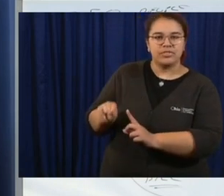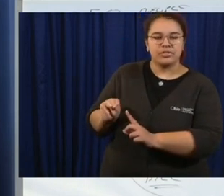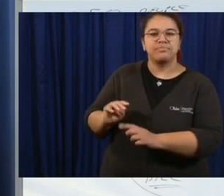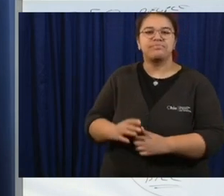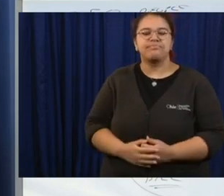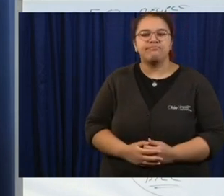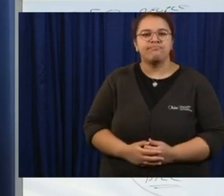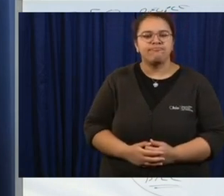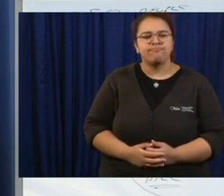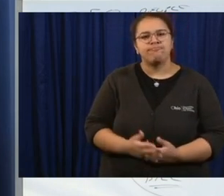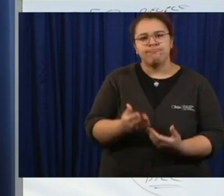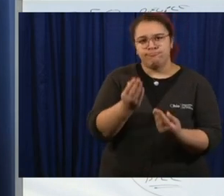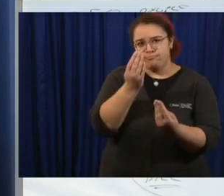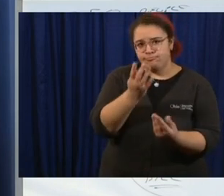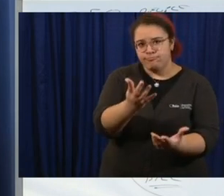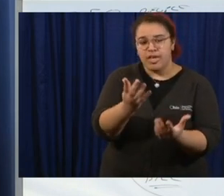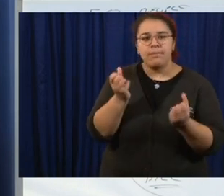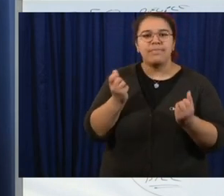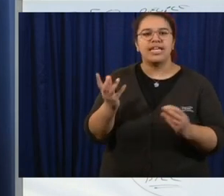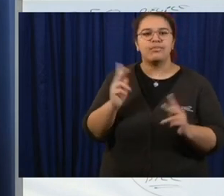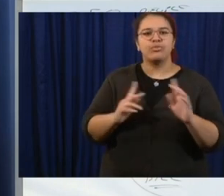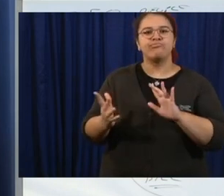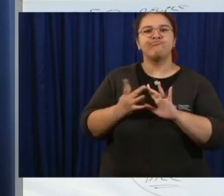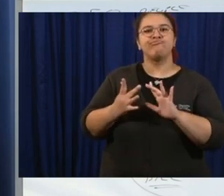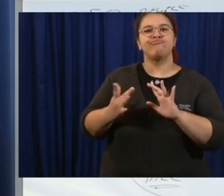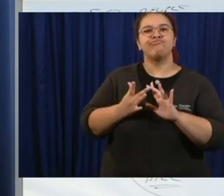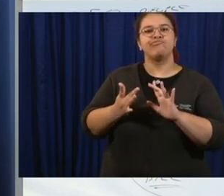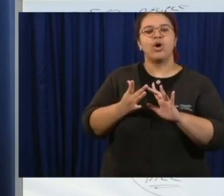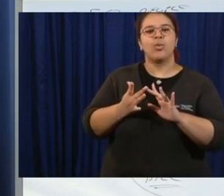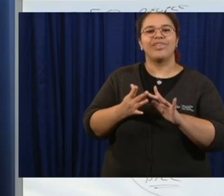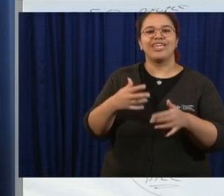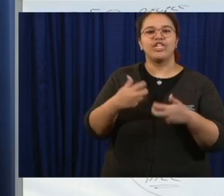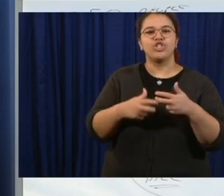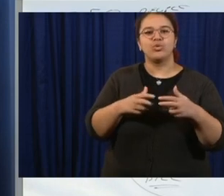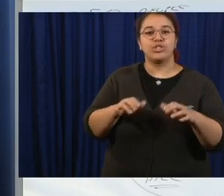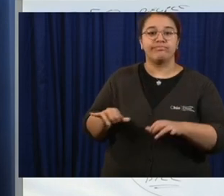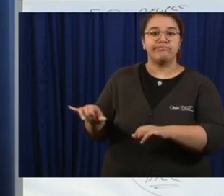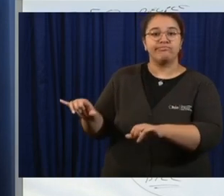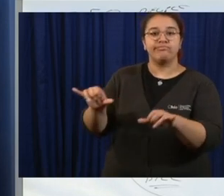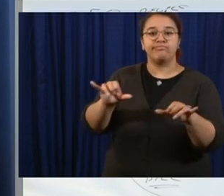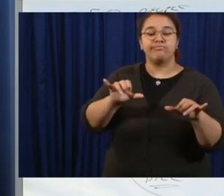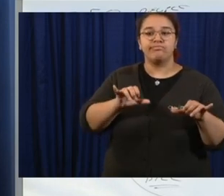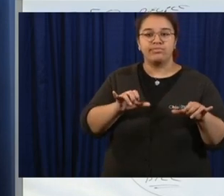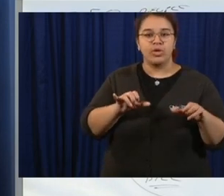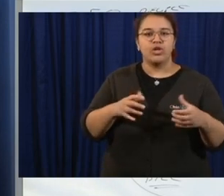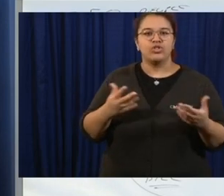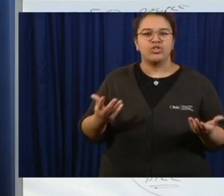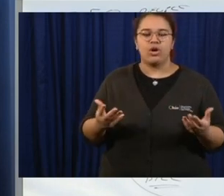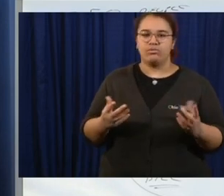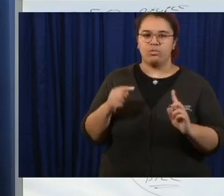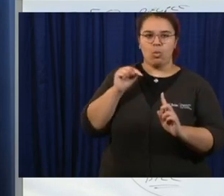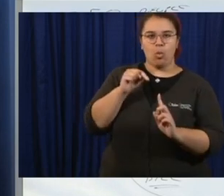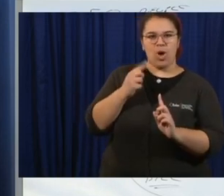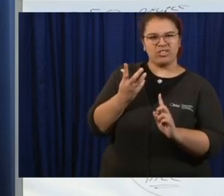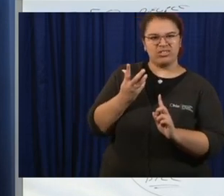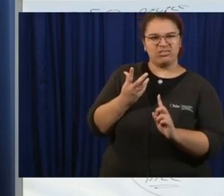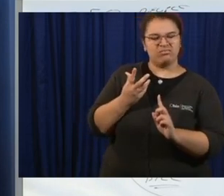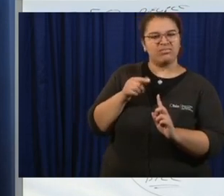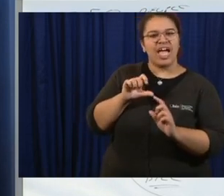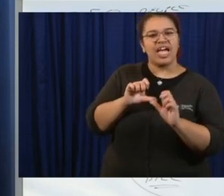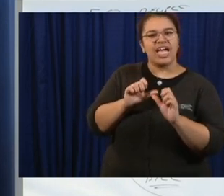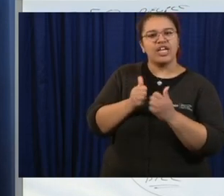us with a common issue, and that issue is agency. Who decides the who, what, when, where, how, and